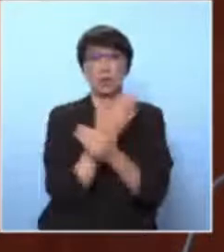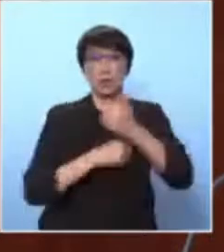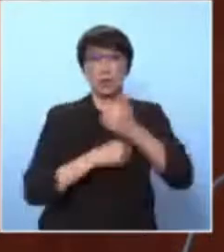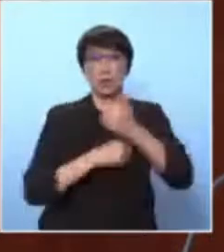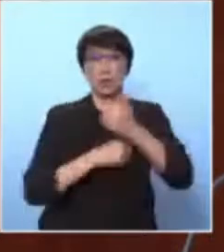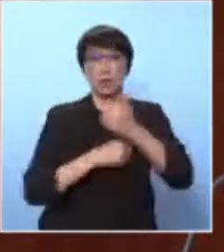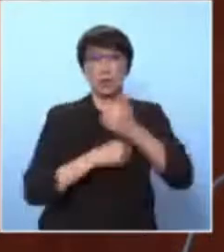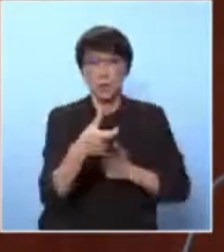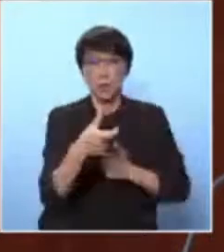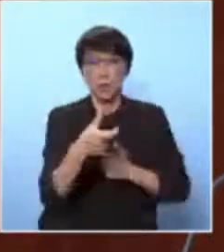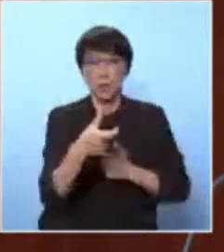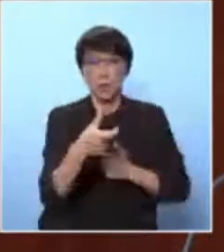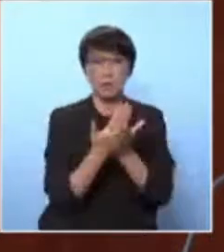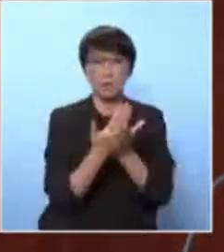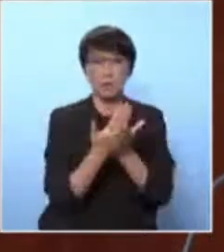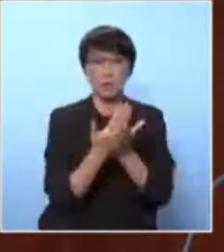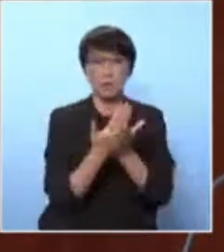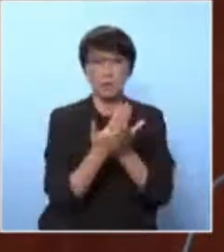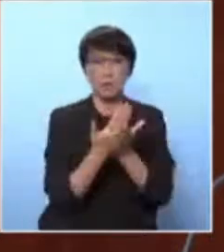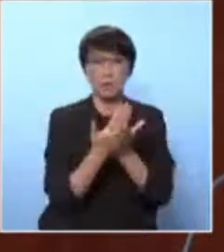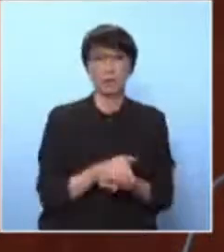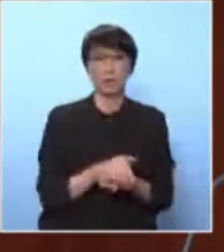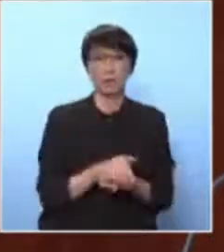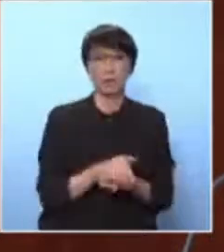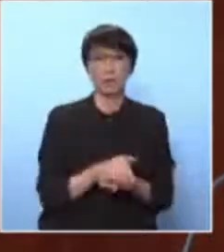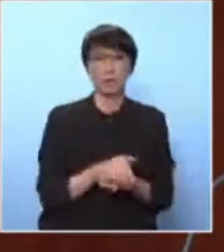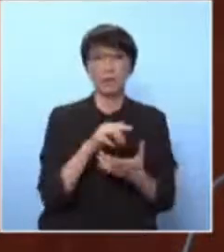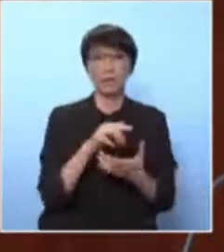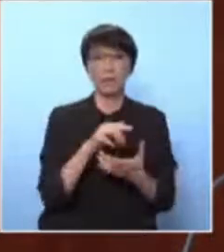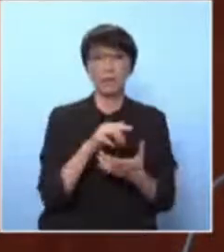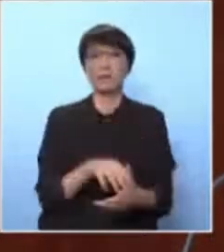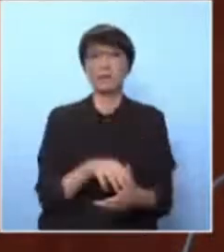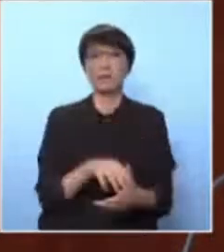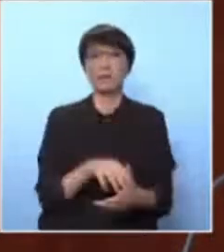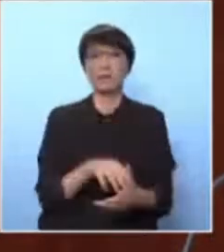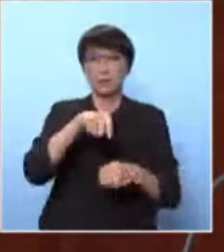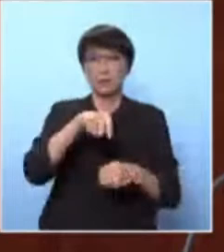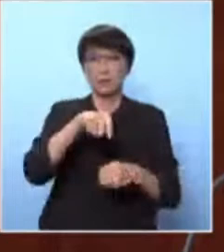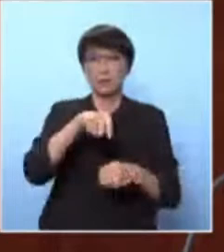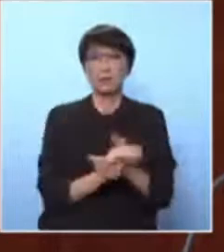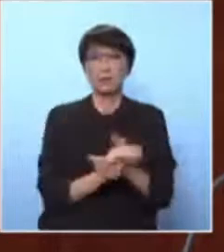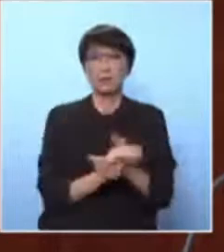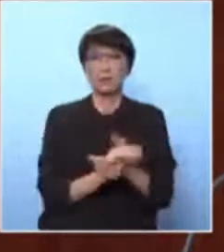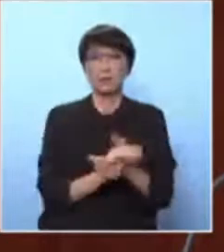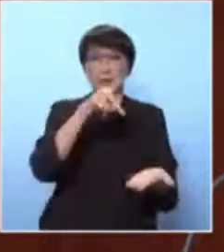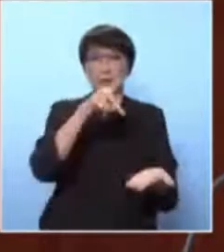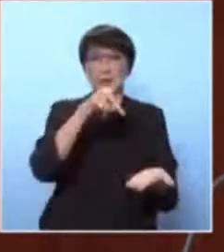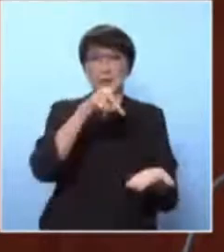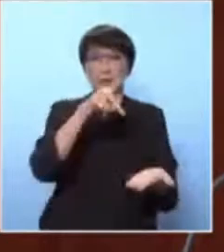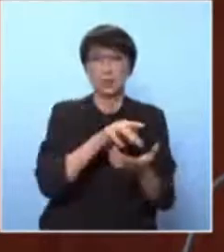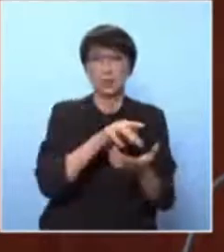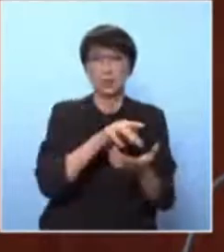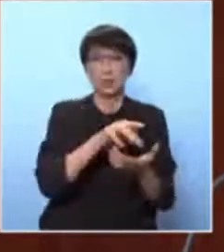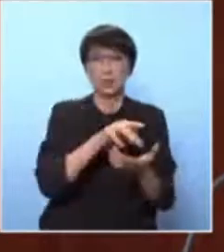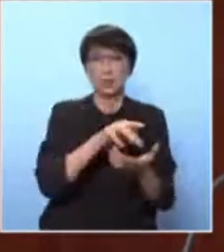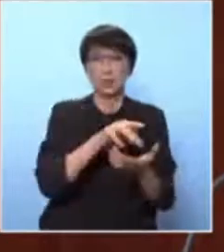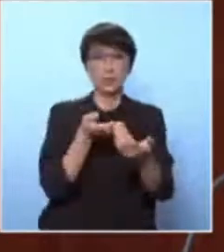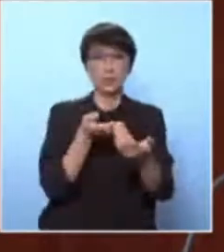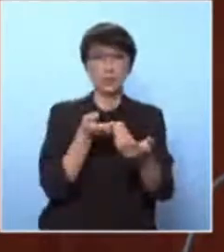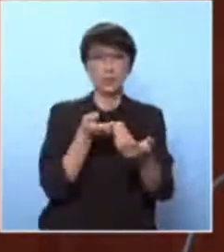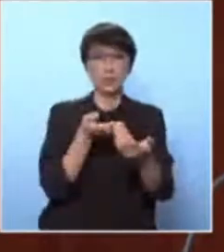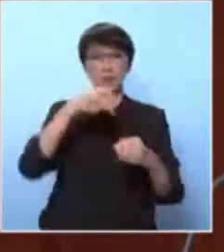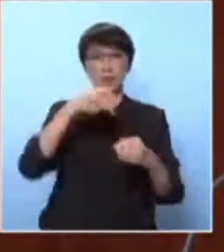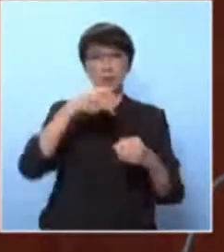parties concerned, including women who are victims of maintenance arrears, to resolve disputes through